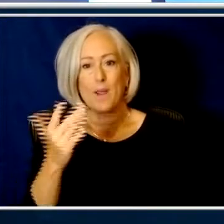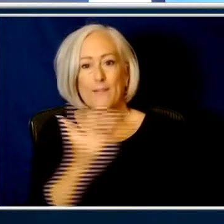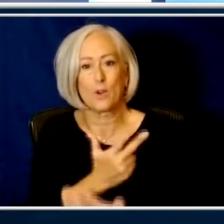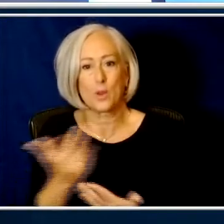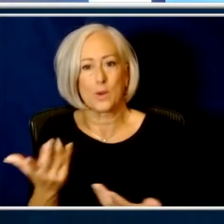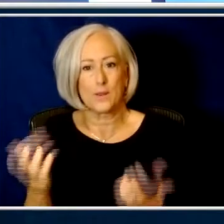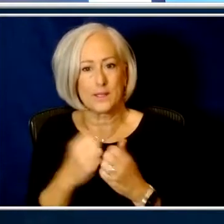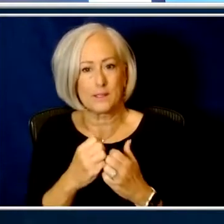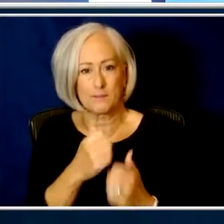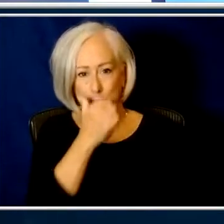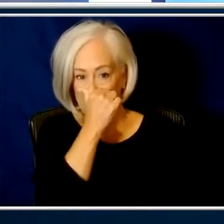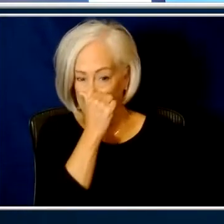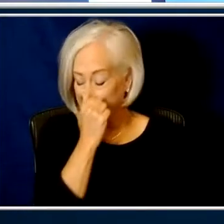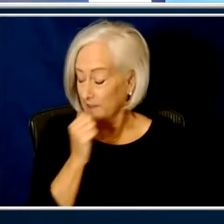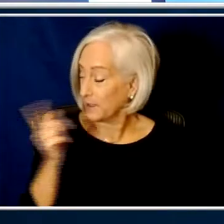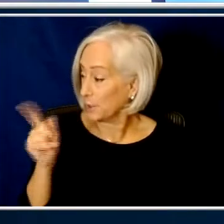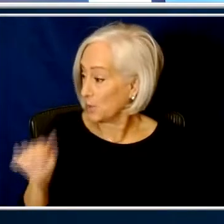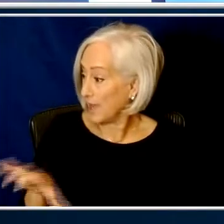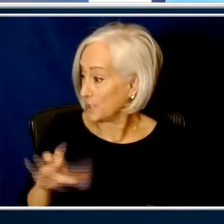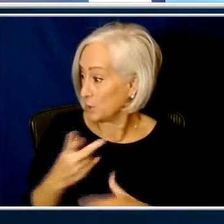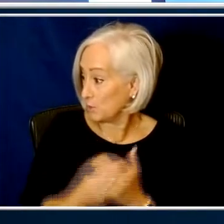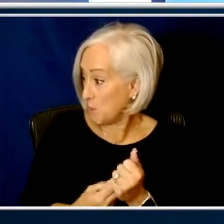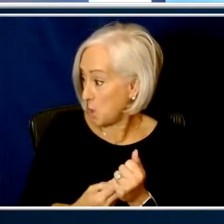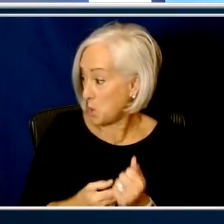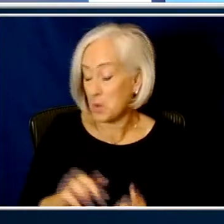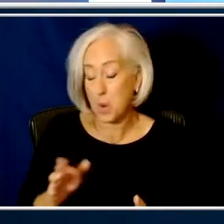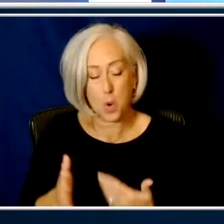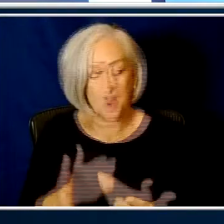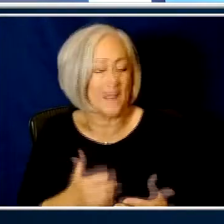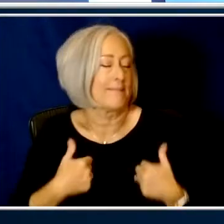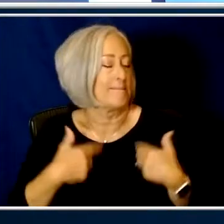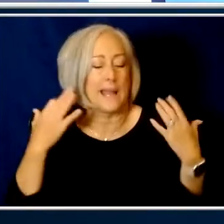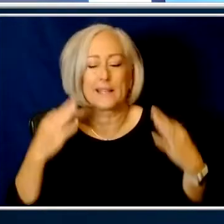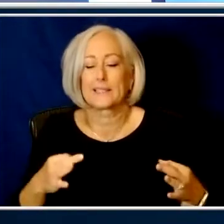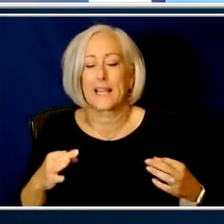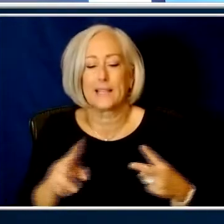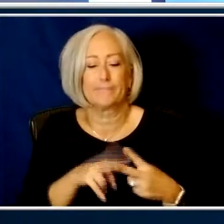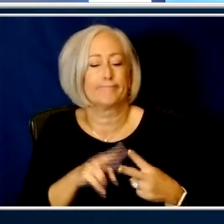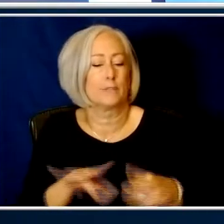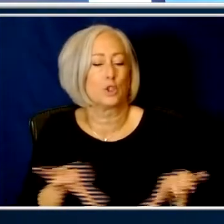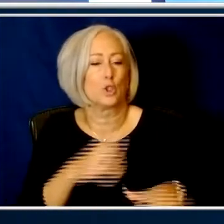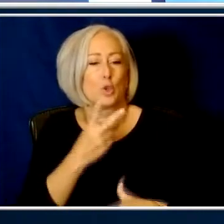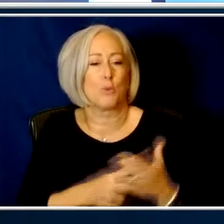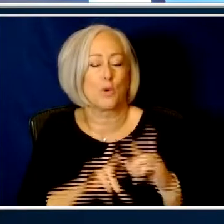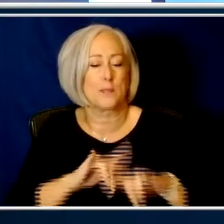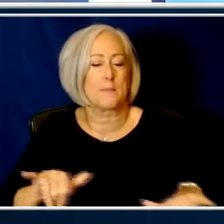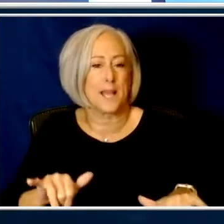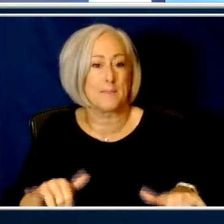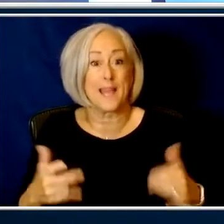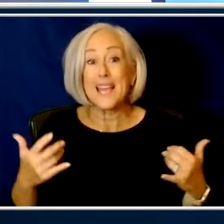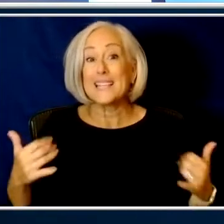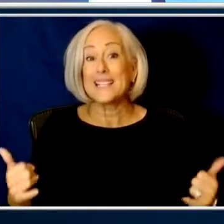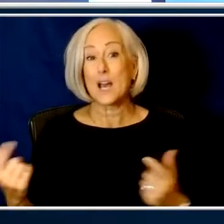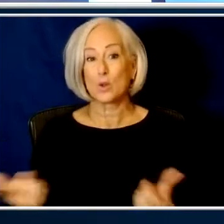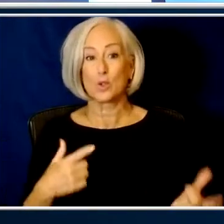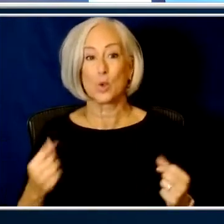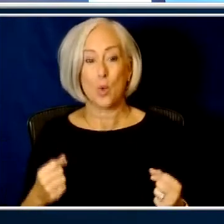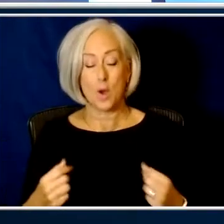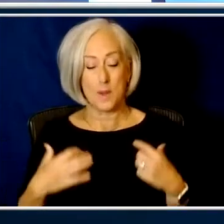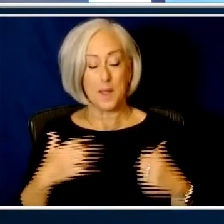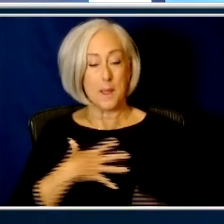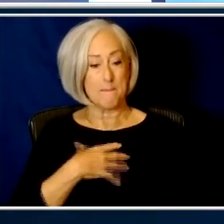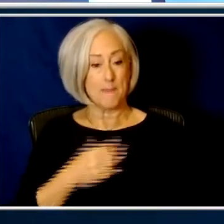different. You could do either one though. You can Yes. get both today or Yep. not. I just decided I'm gonna get all my pain over at once. Okay, now here comes the real trick. I have to take off Yeah. my white coat and